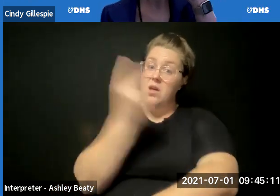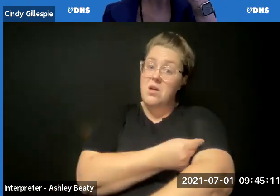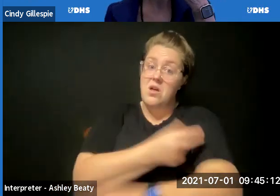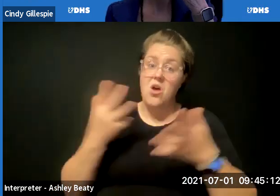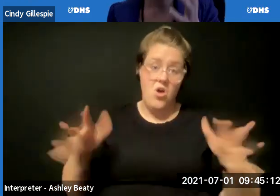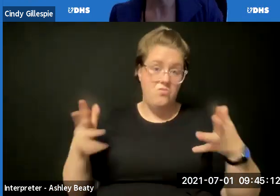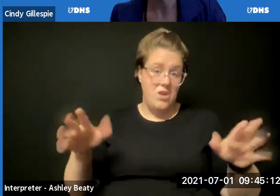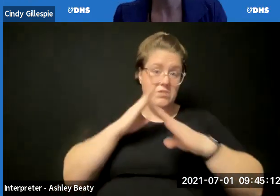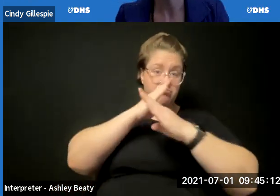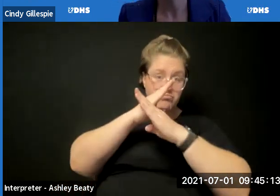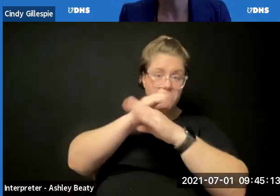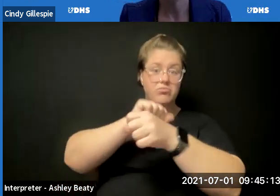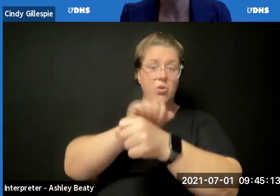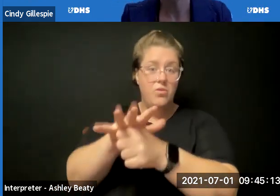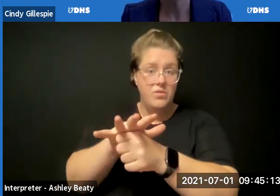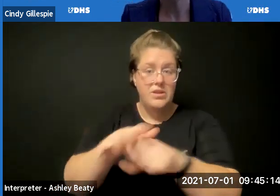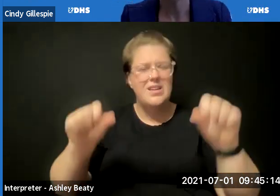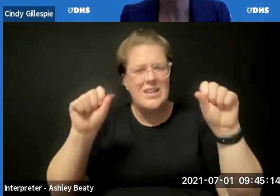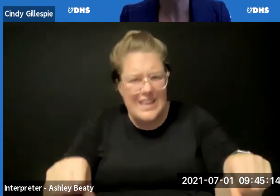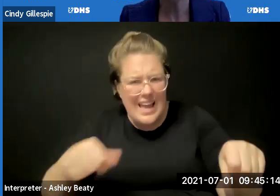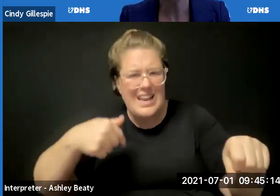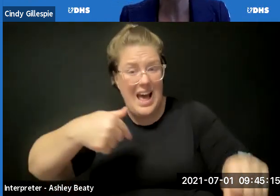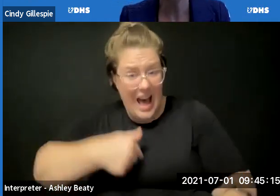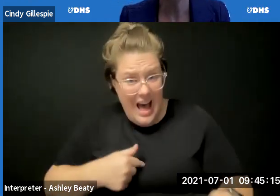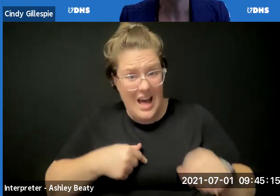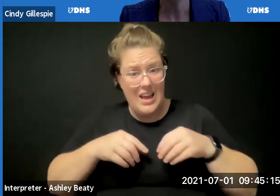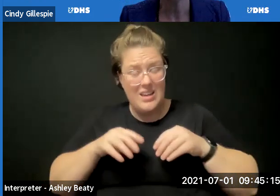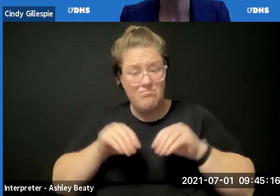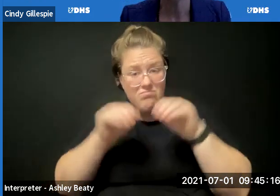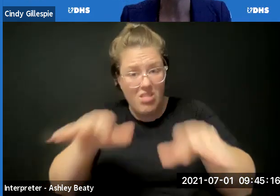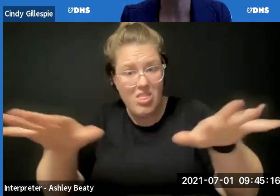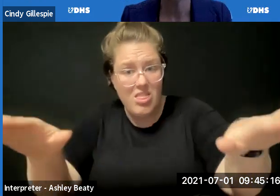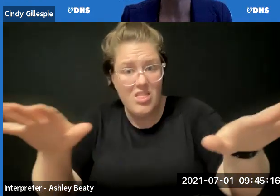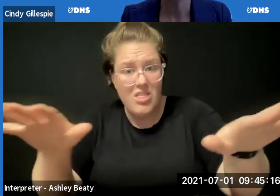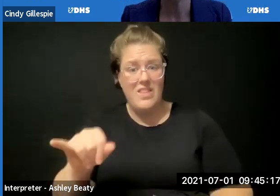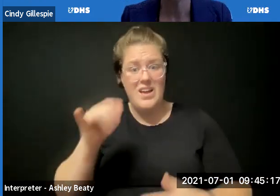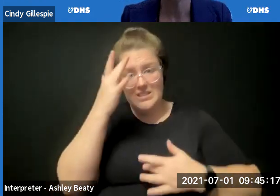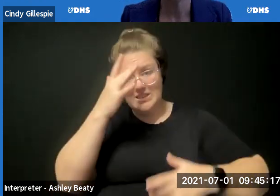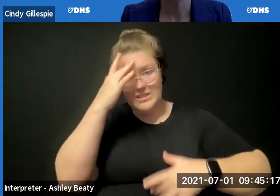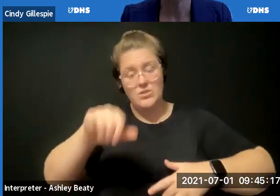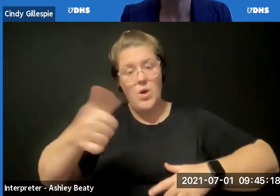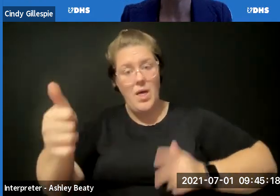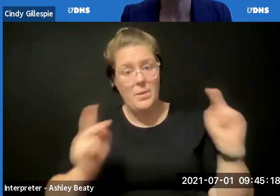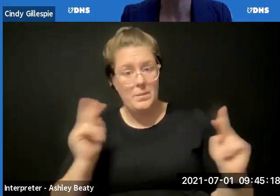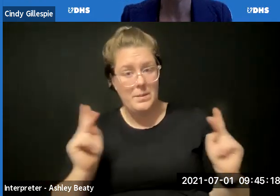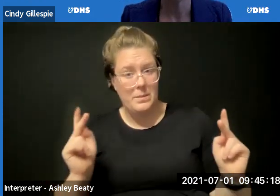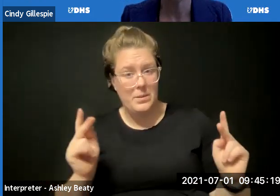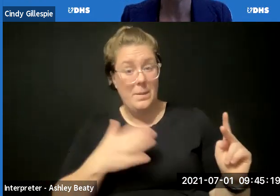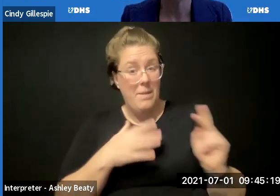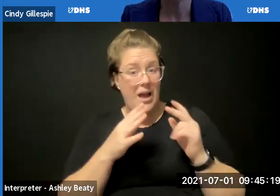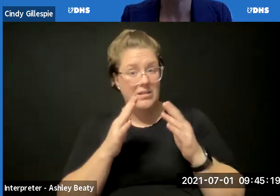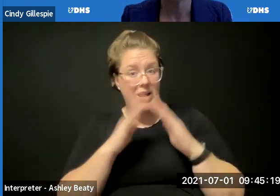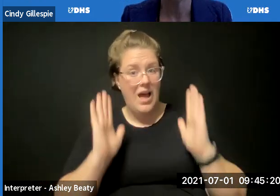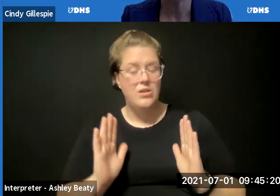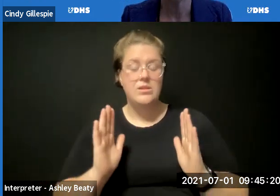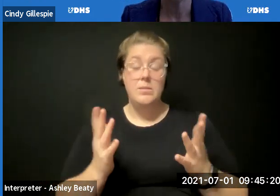vaccinated, you know, can I spread this virus to other people like that maybe in my house? Like, you know, my family, you know, thankfully most everyone